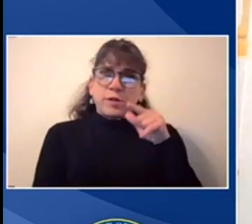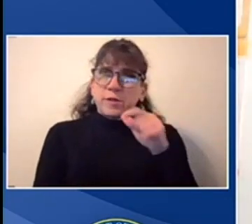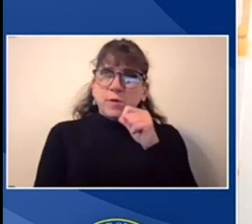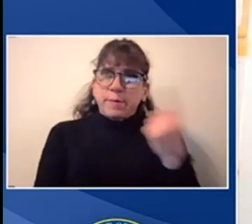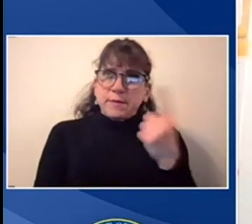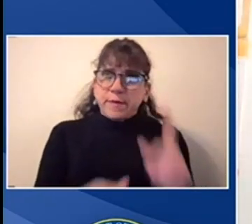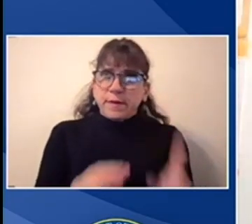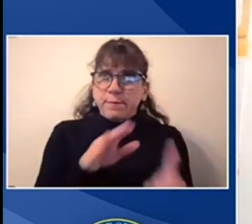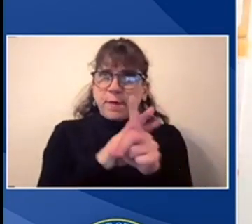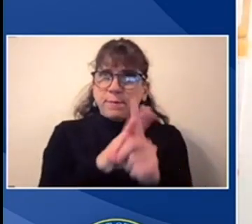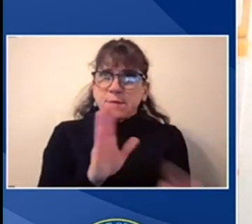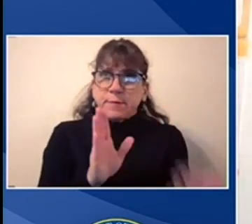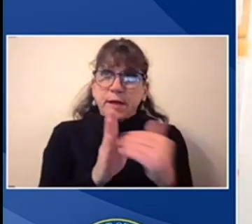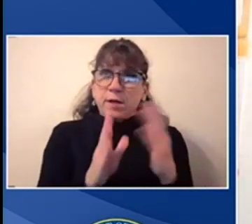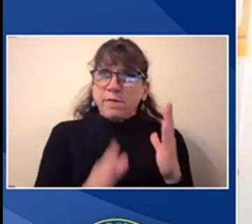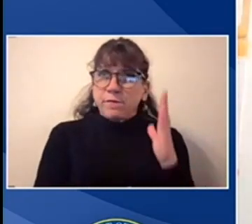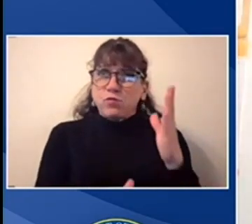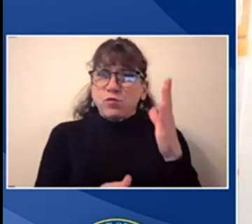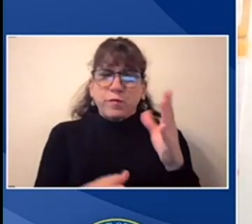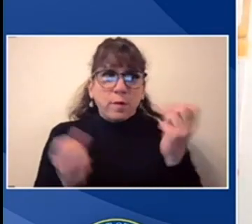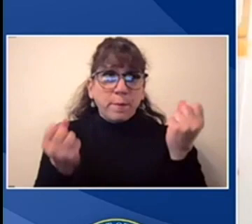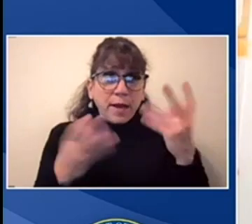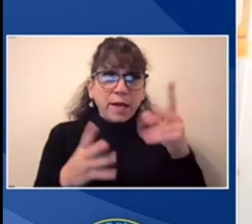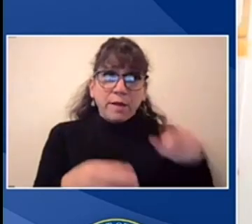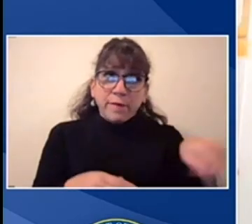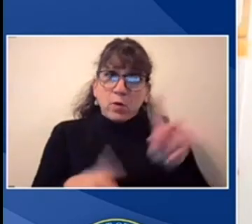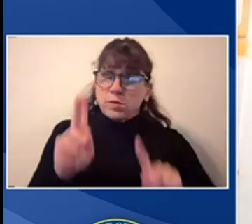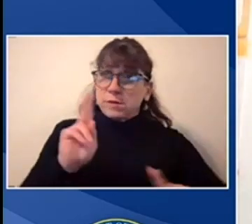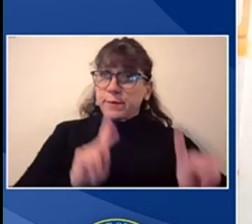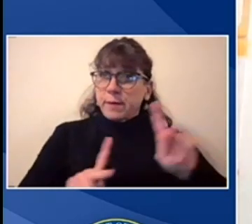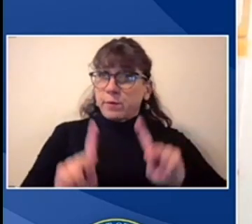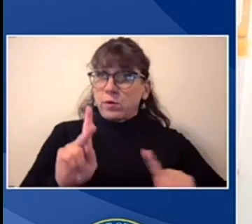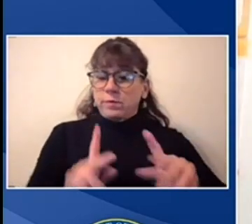again in the future for a lot of these people.